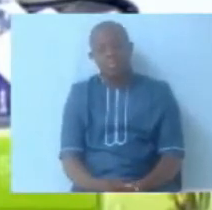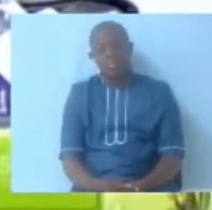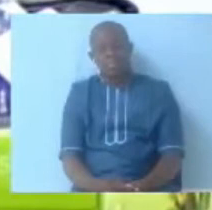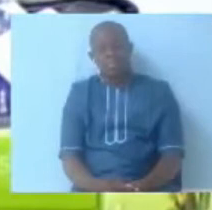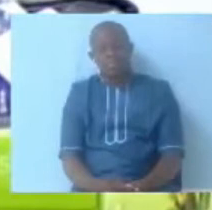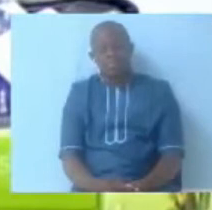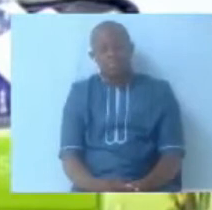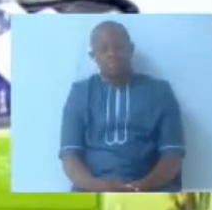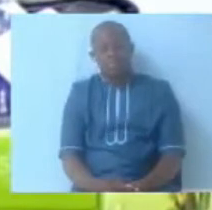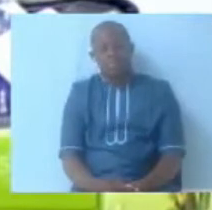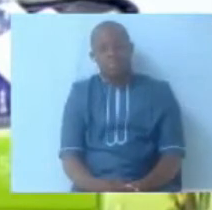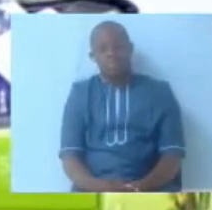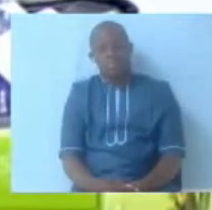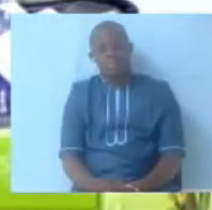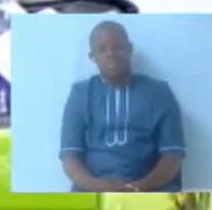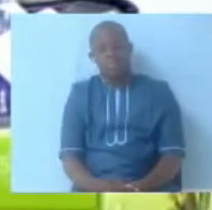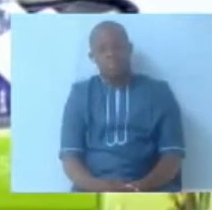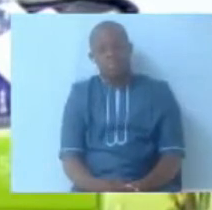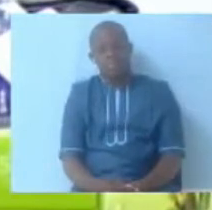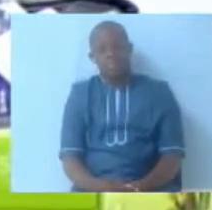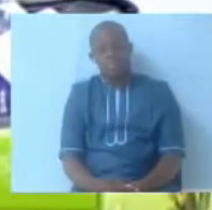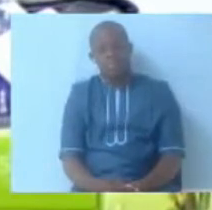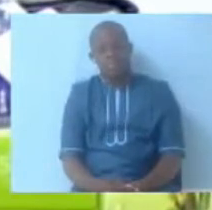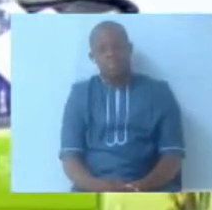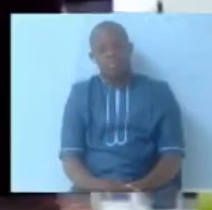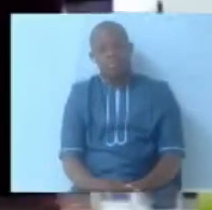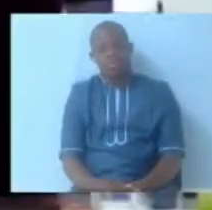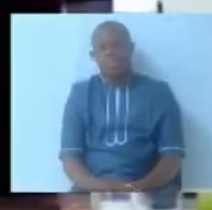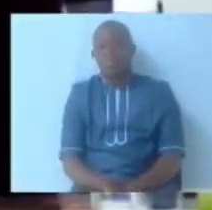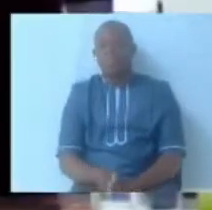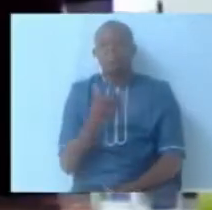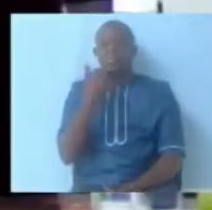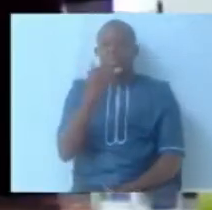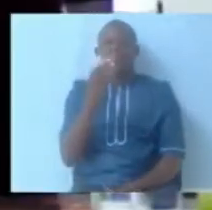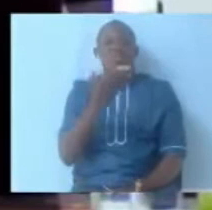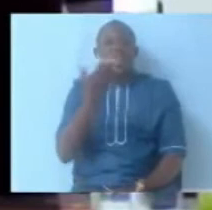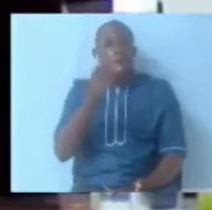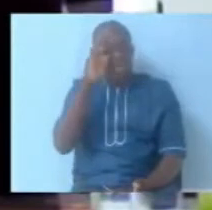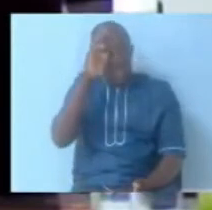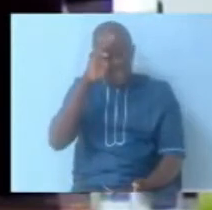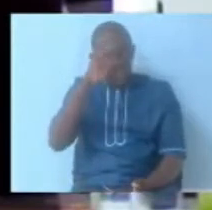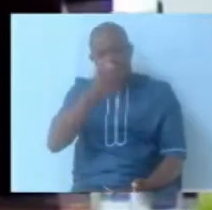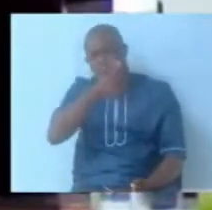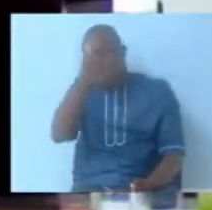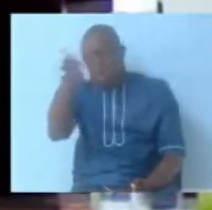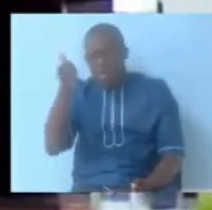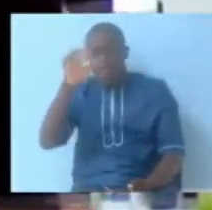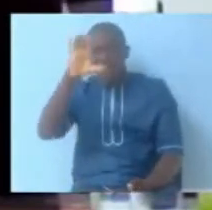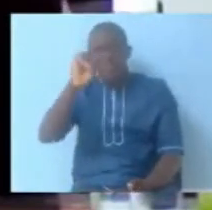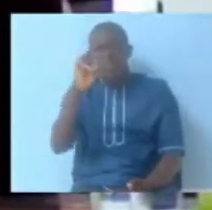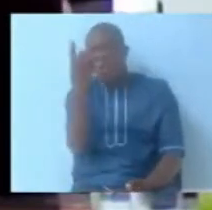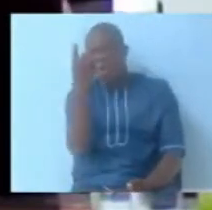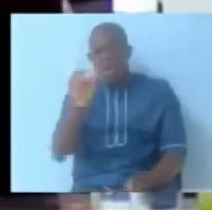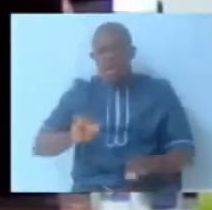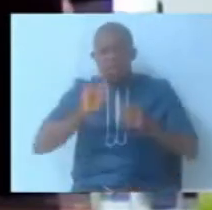meyalonko sede folo nyin nata finti kadiamu akonyin kono. And what was the reason for all the other 51 adjournments? Sai munan dalilo ba kan